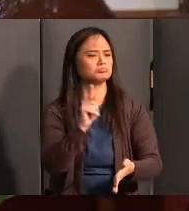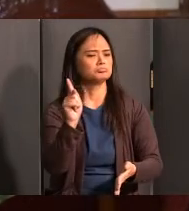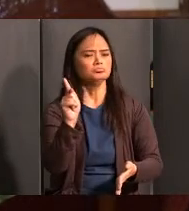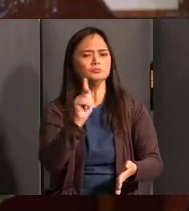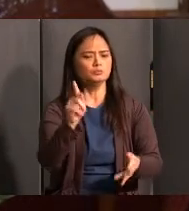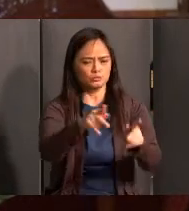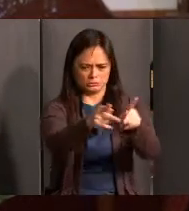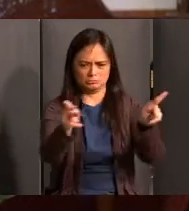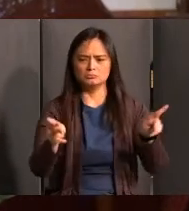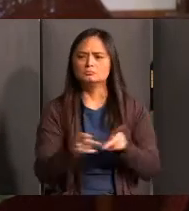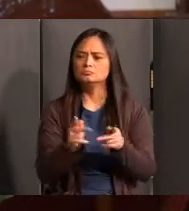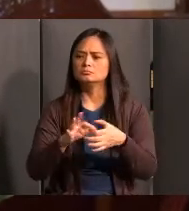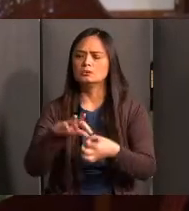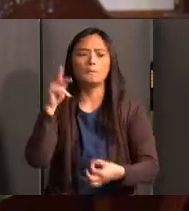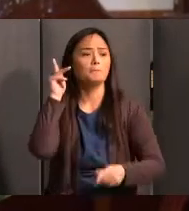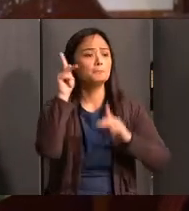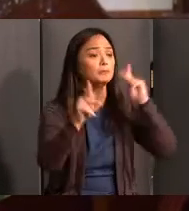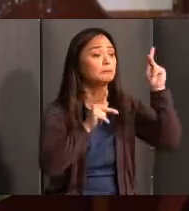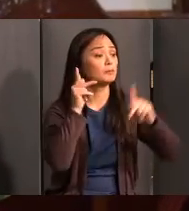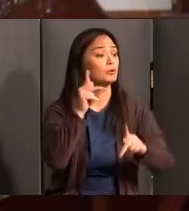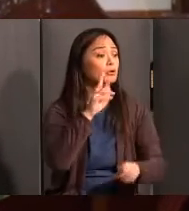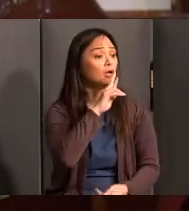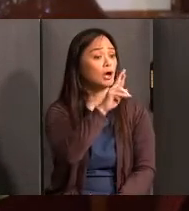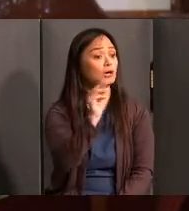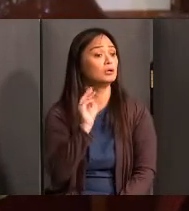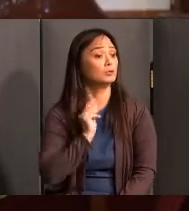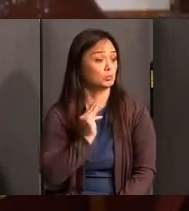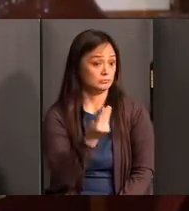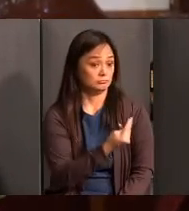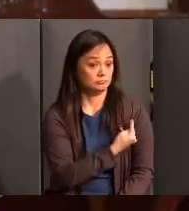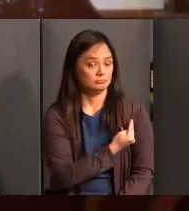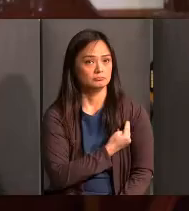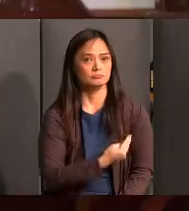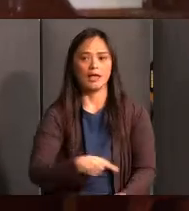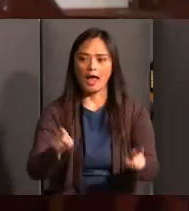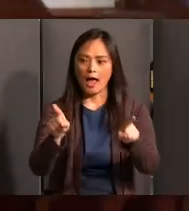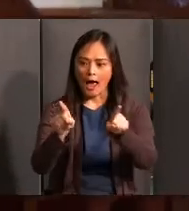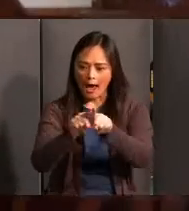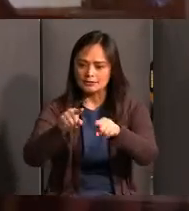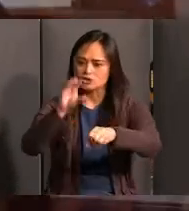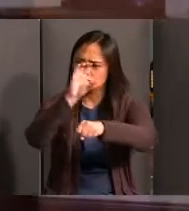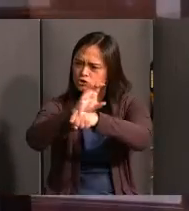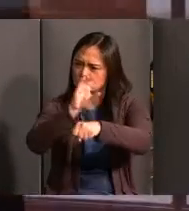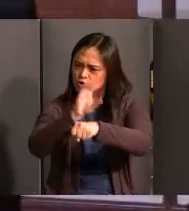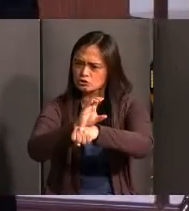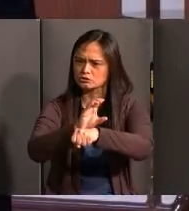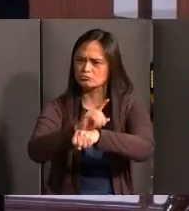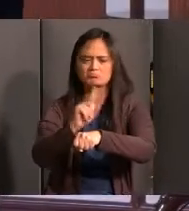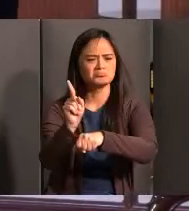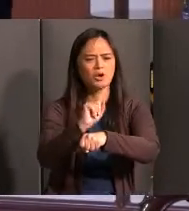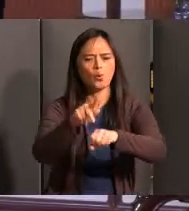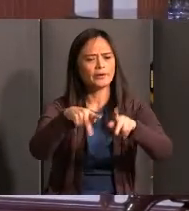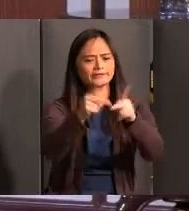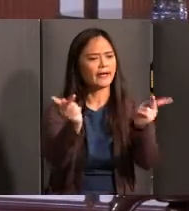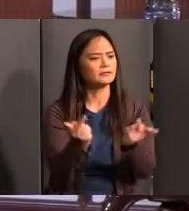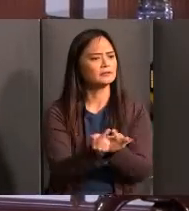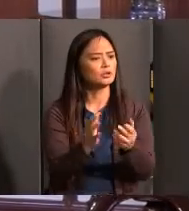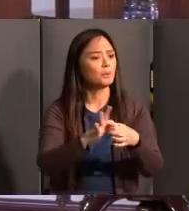kind of people we are. As an ecclesia, as a